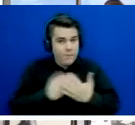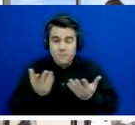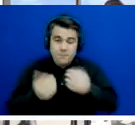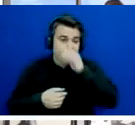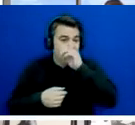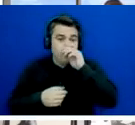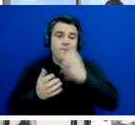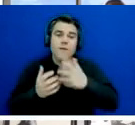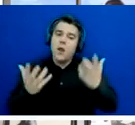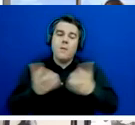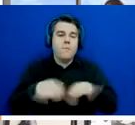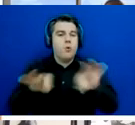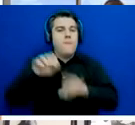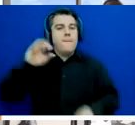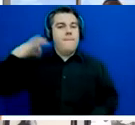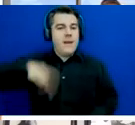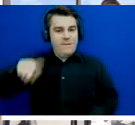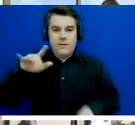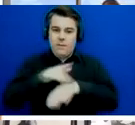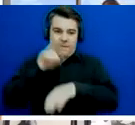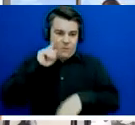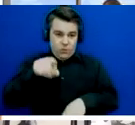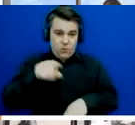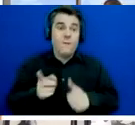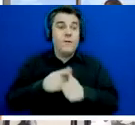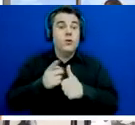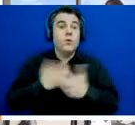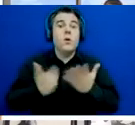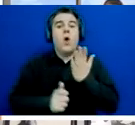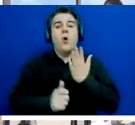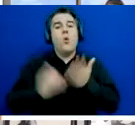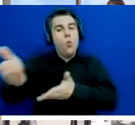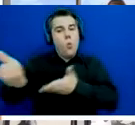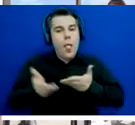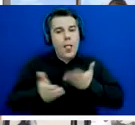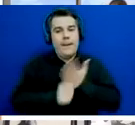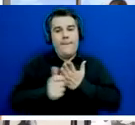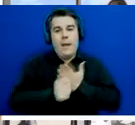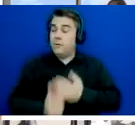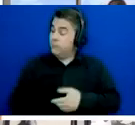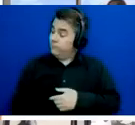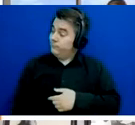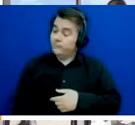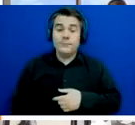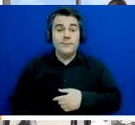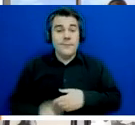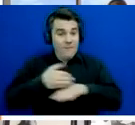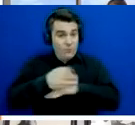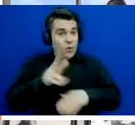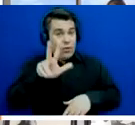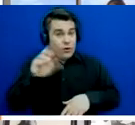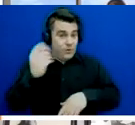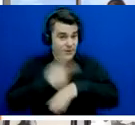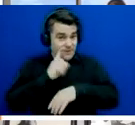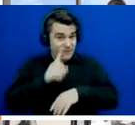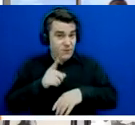important benefits available to you. And the first one is a welcome pack. So within your first 30 days of being an ambassador, you can